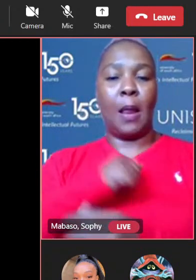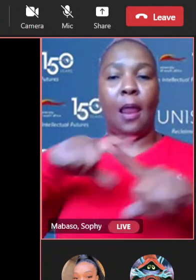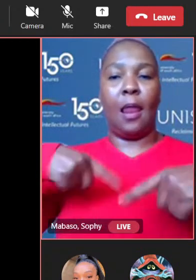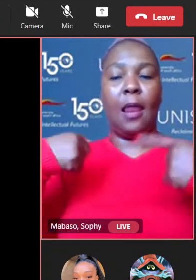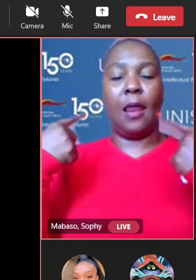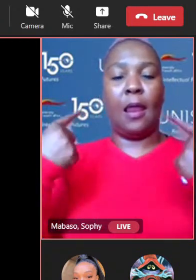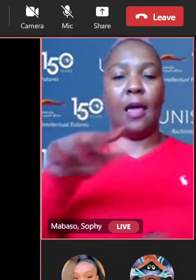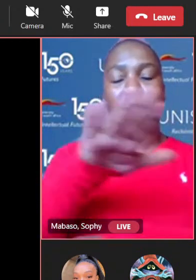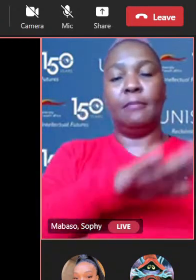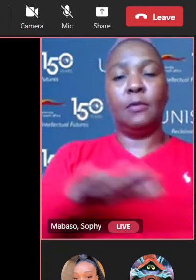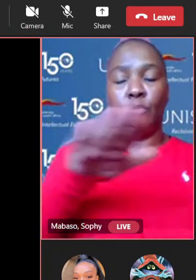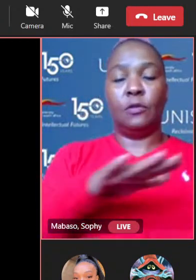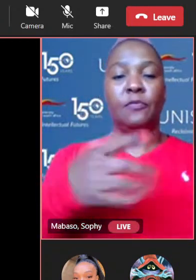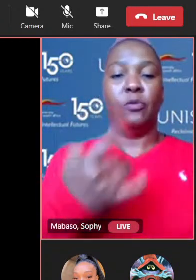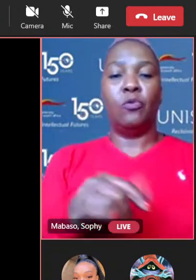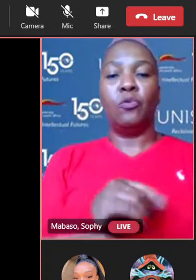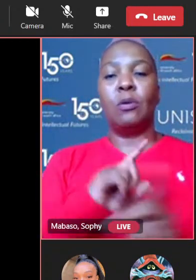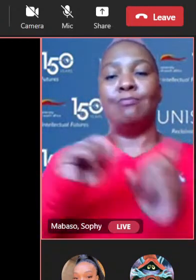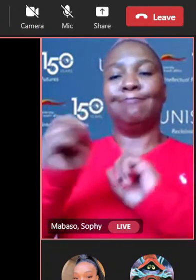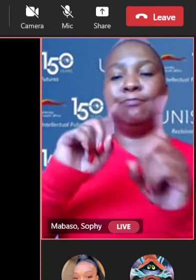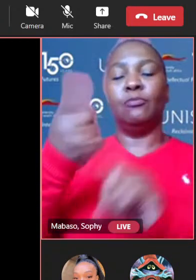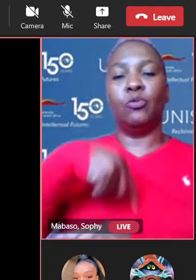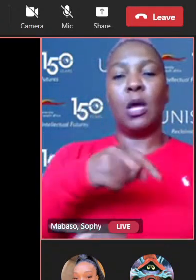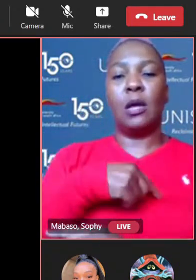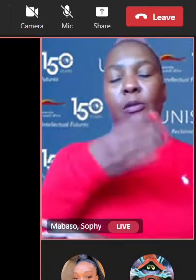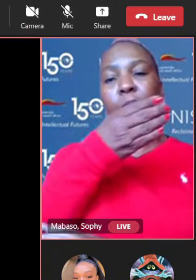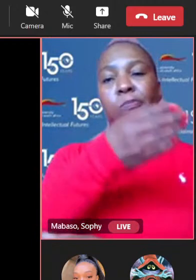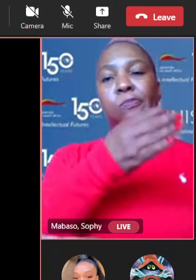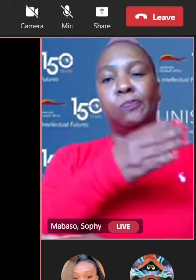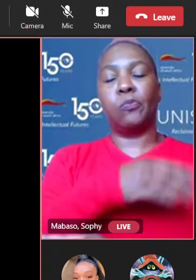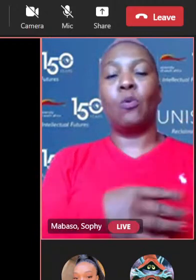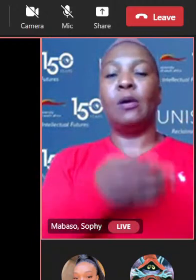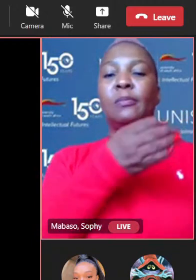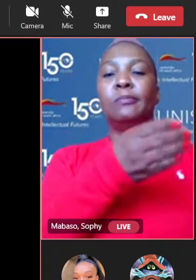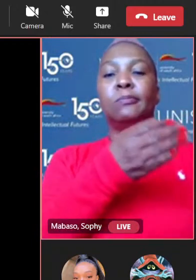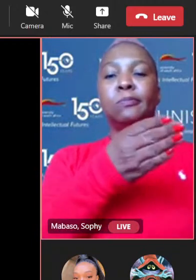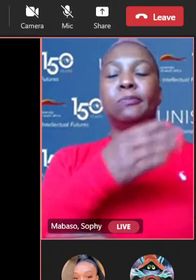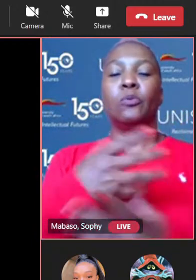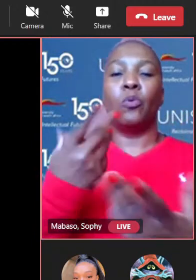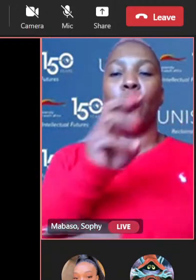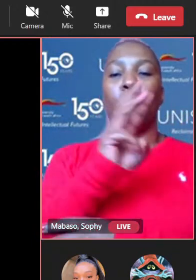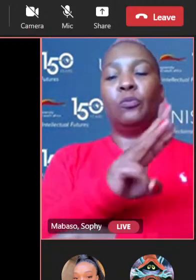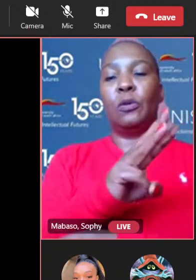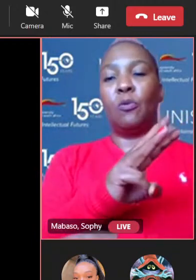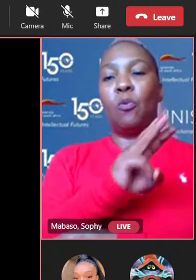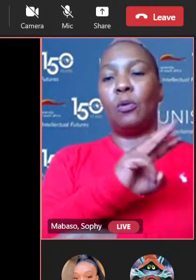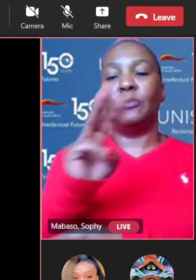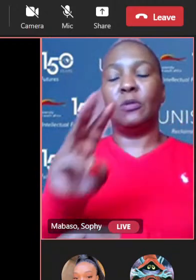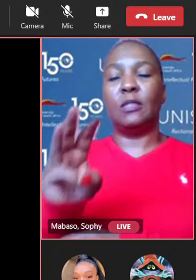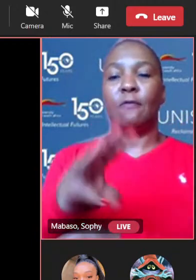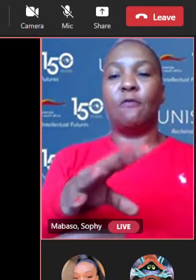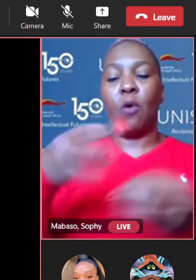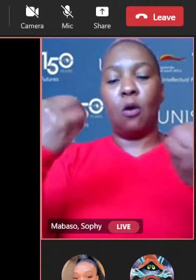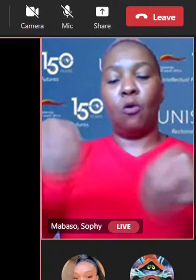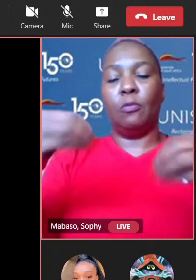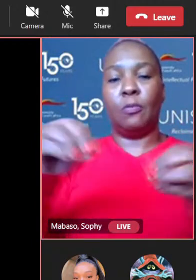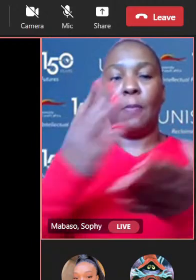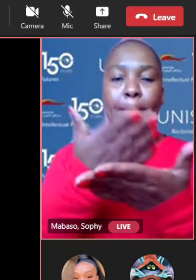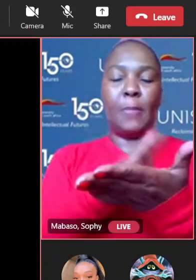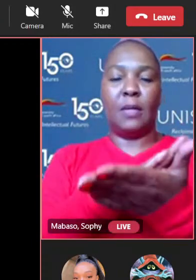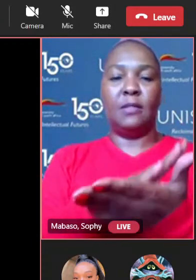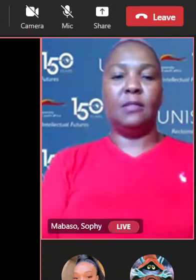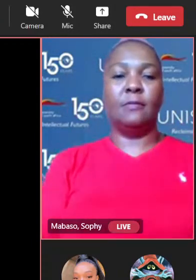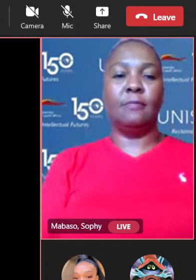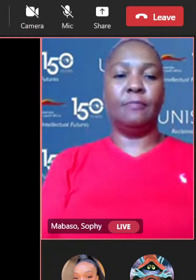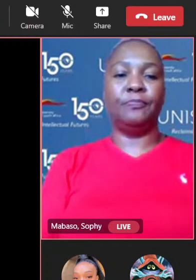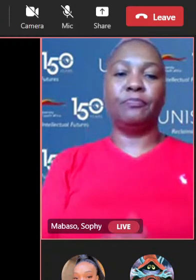chat to us there. We are available via web chat for our corporate pages.